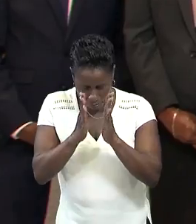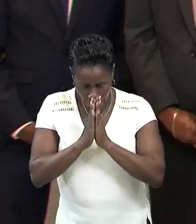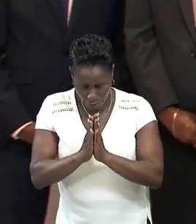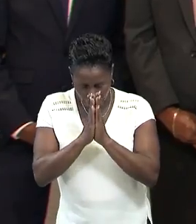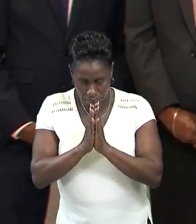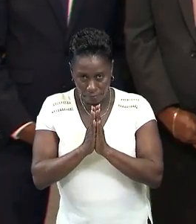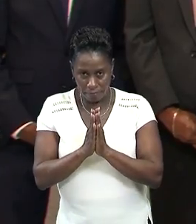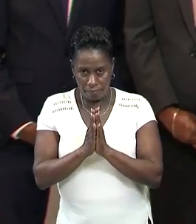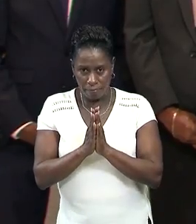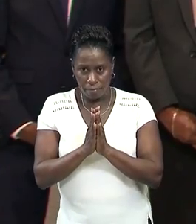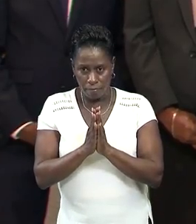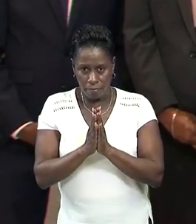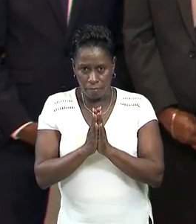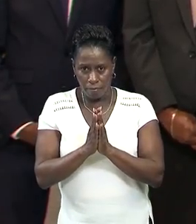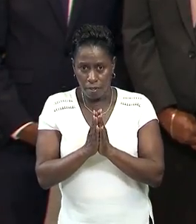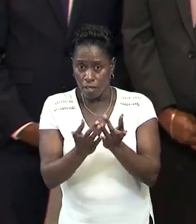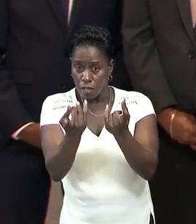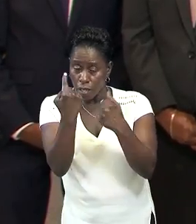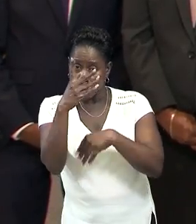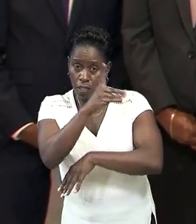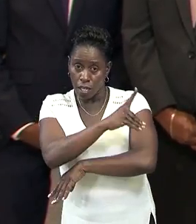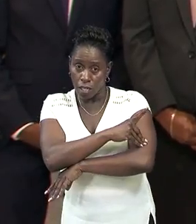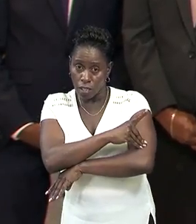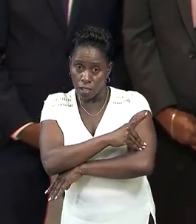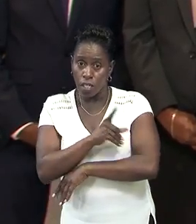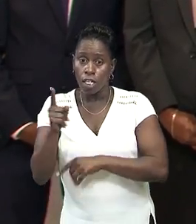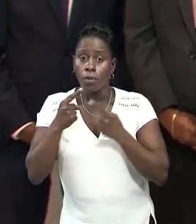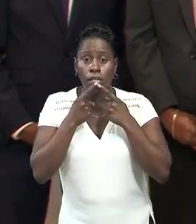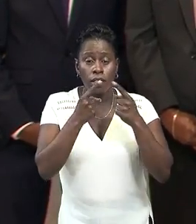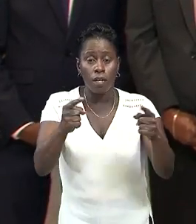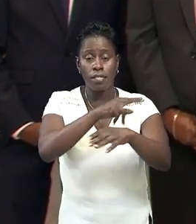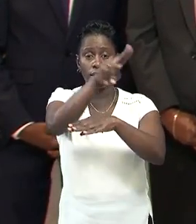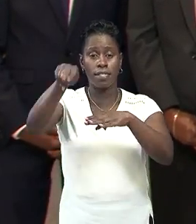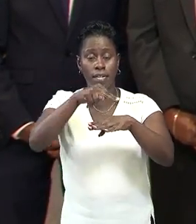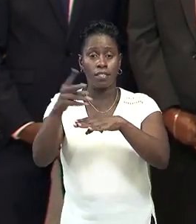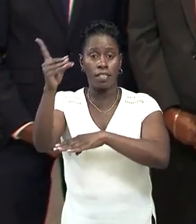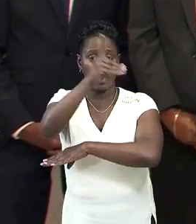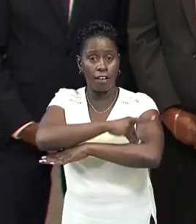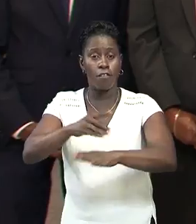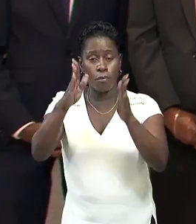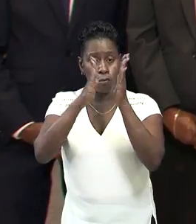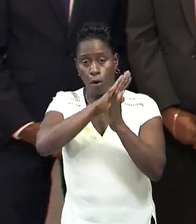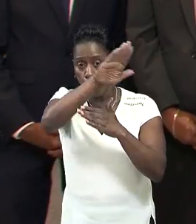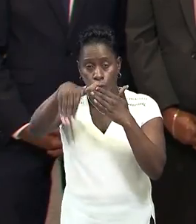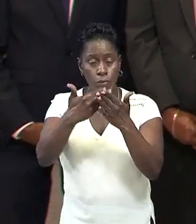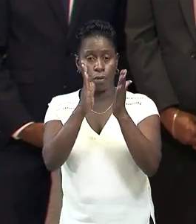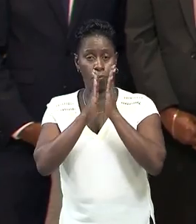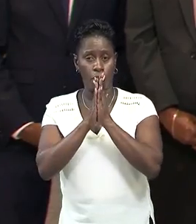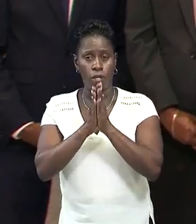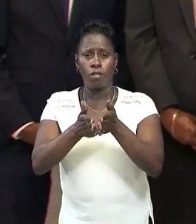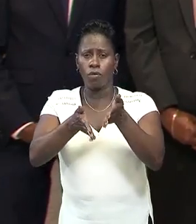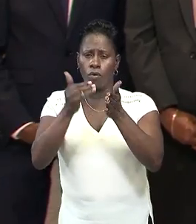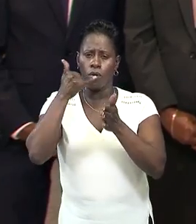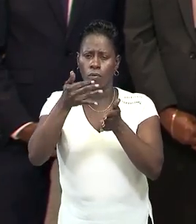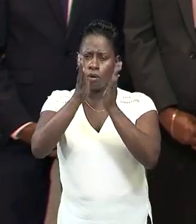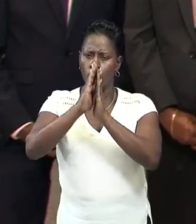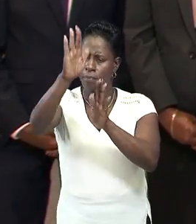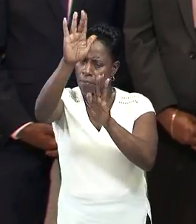prayer. In the coming days, we will announce a national day of prayer to call upon God's